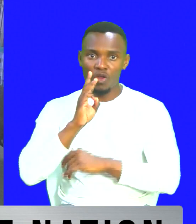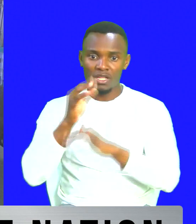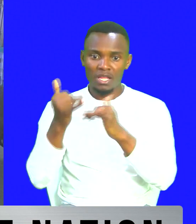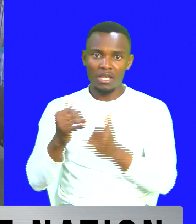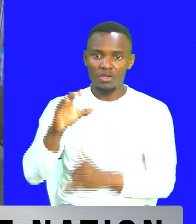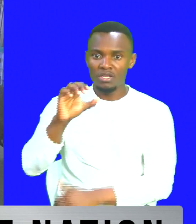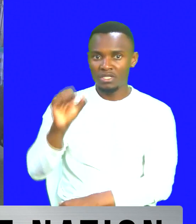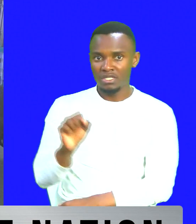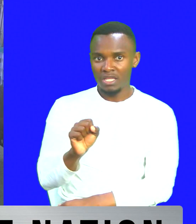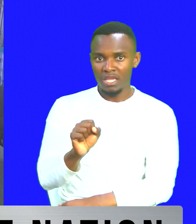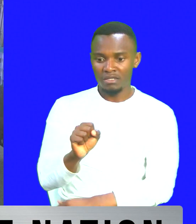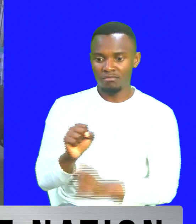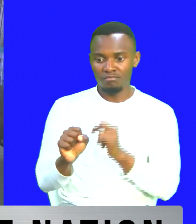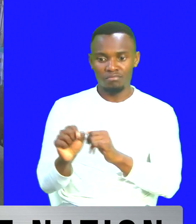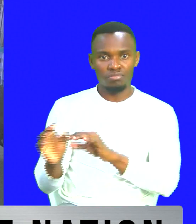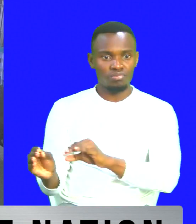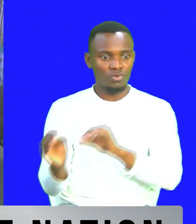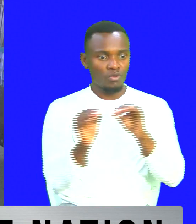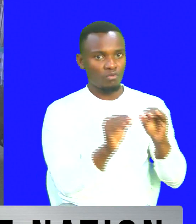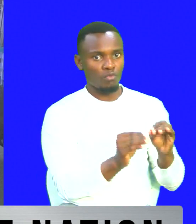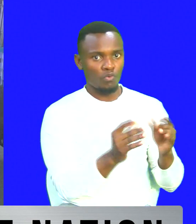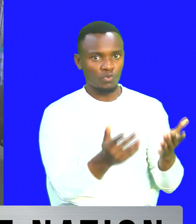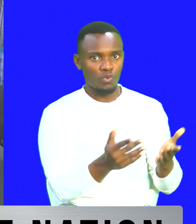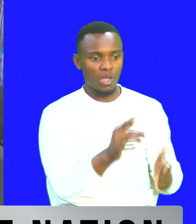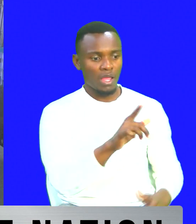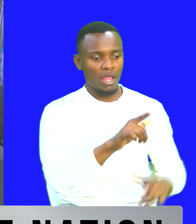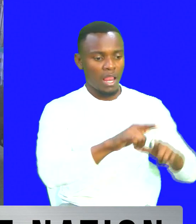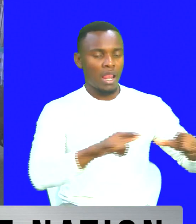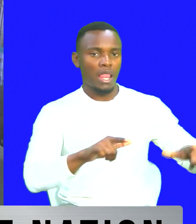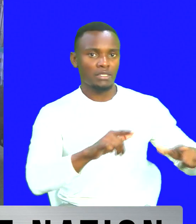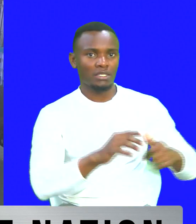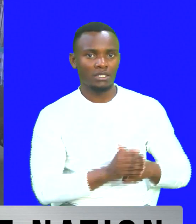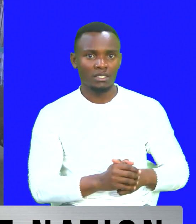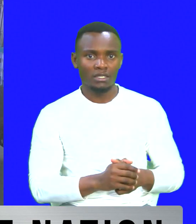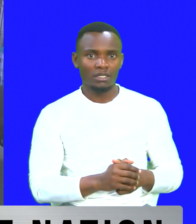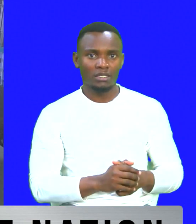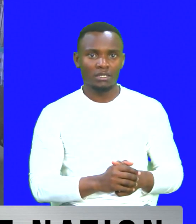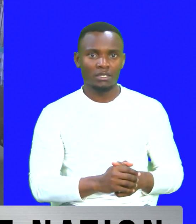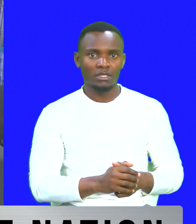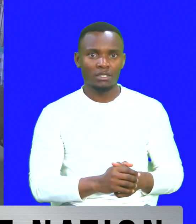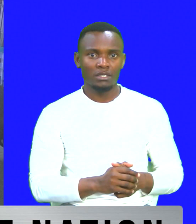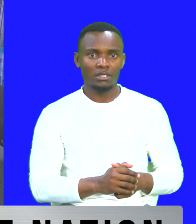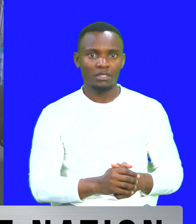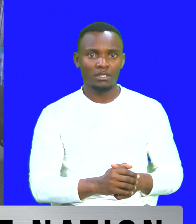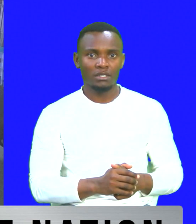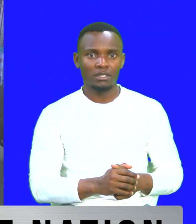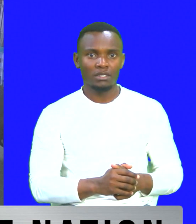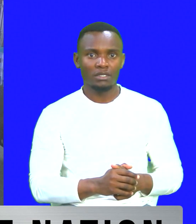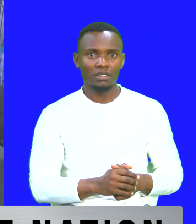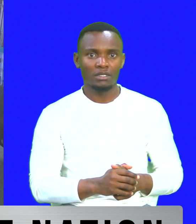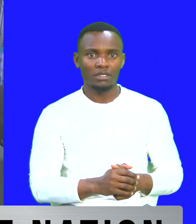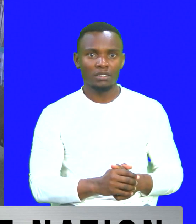Alice Wahome has been pushed to lands. Yeah, and someone else, is it Mwangi Njeru or something?